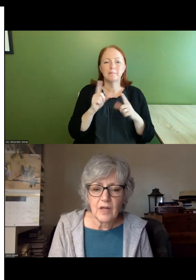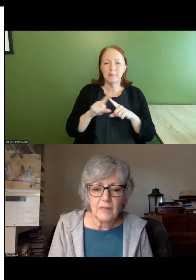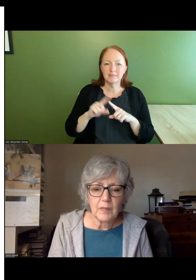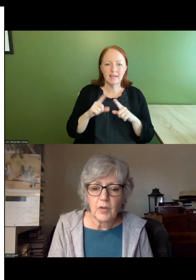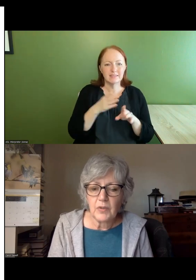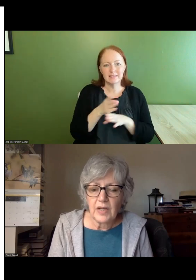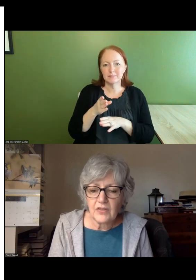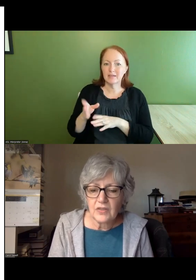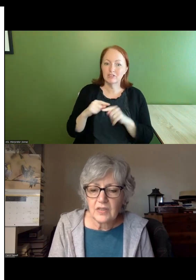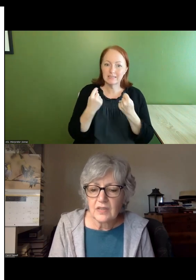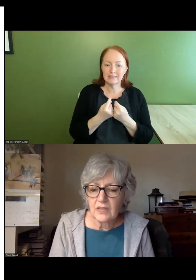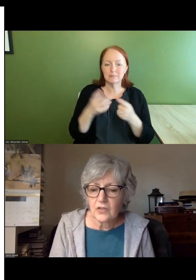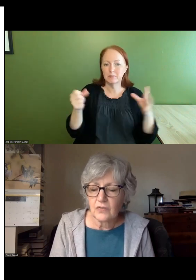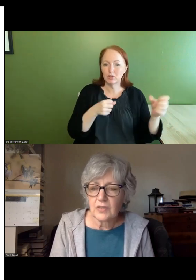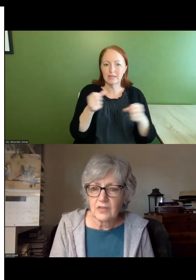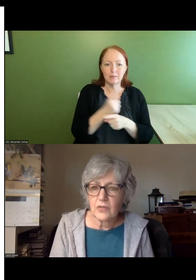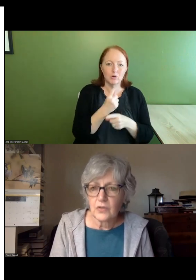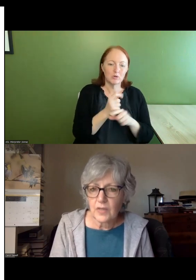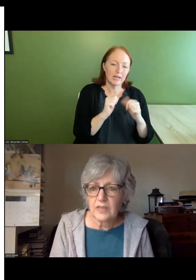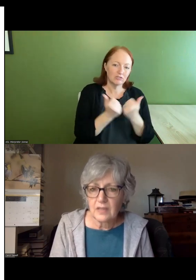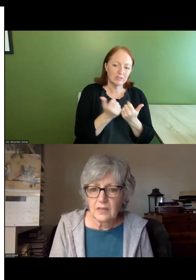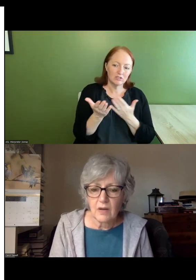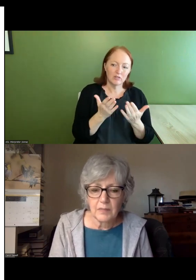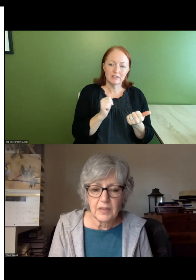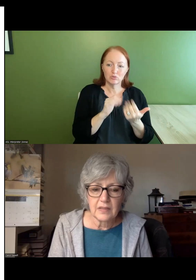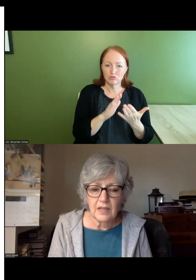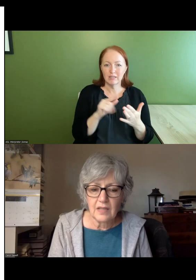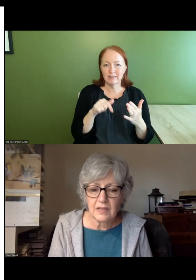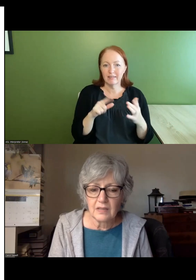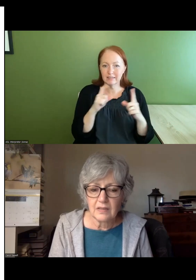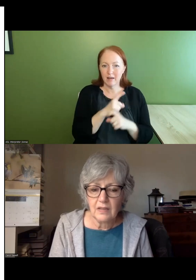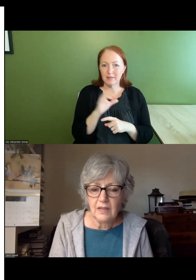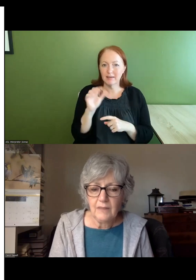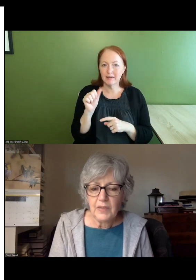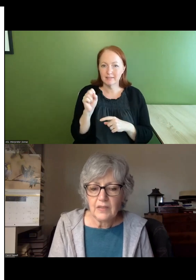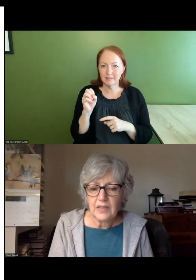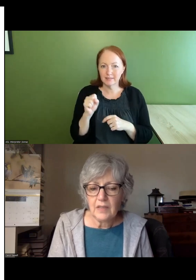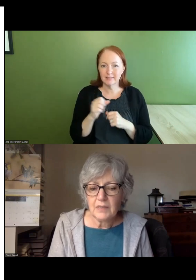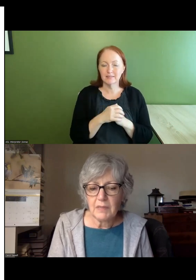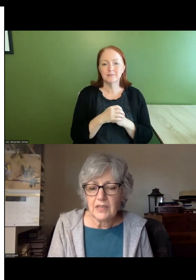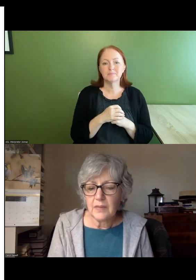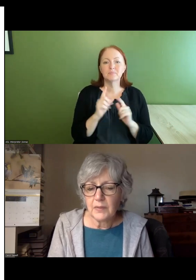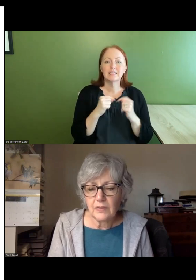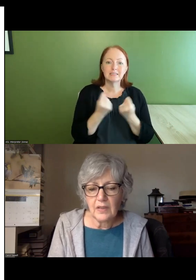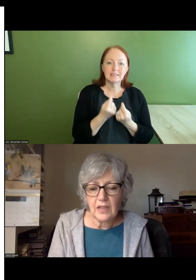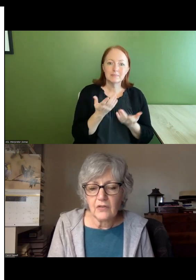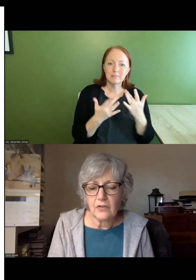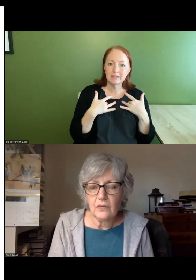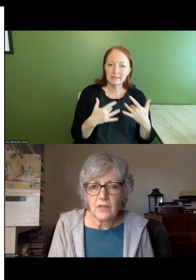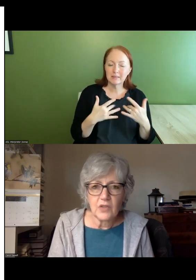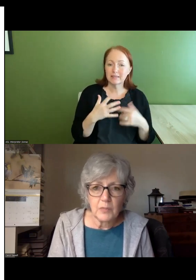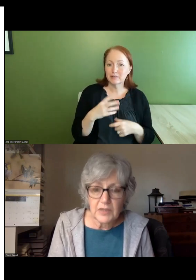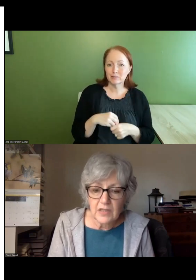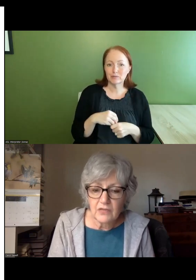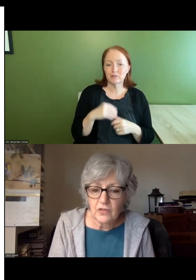together appropriate agencies and services to address these complex cases. Teams might typically